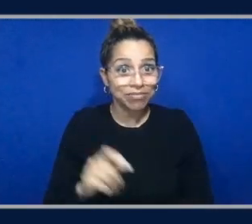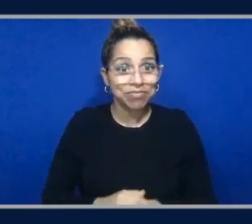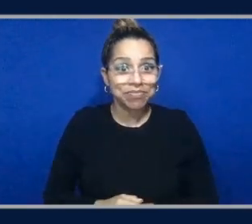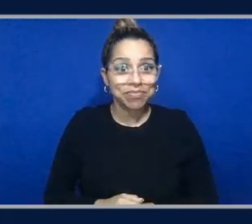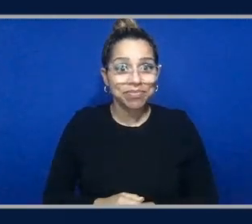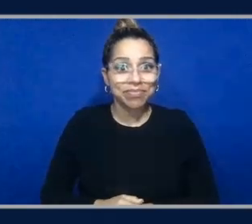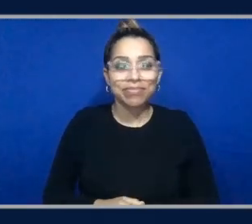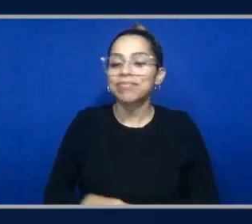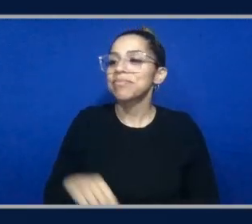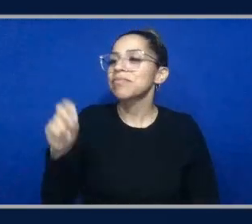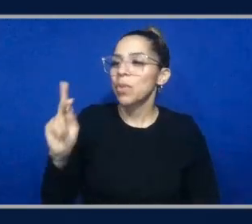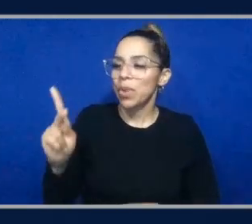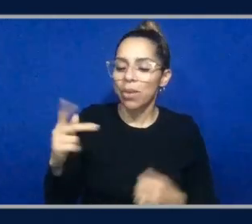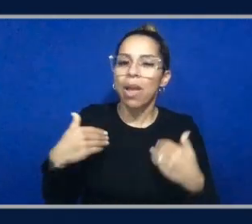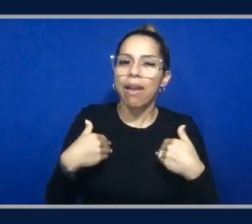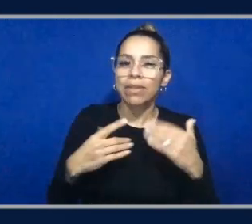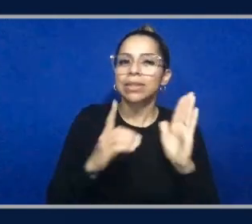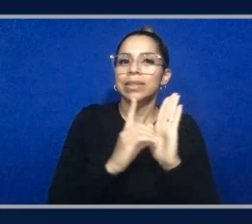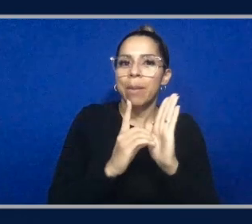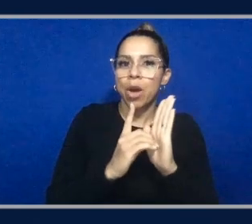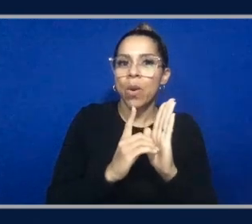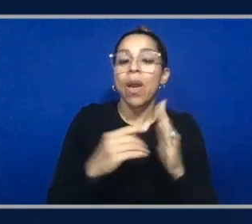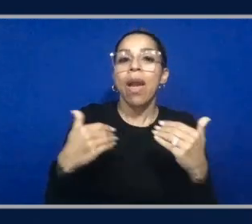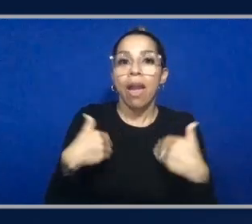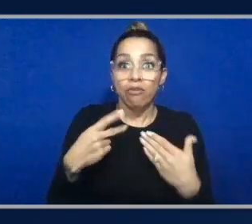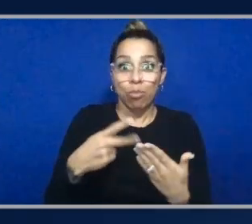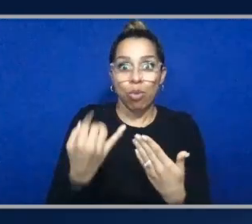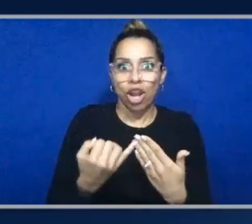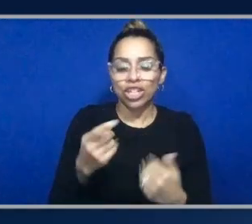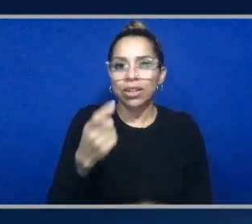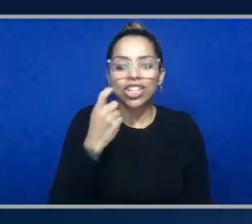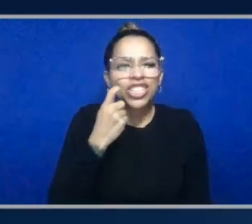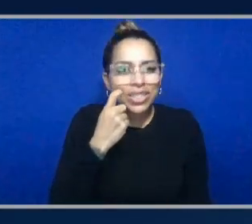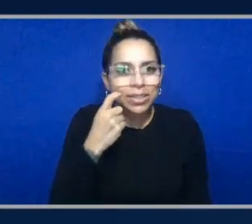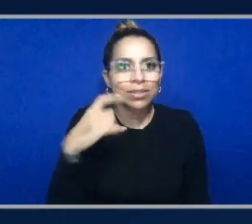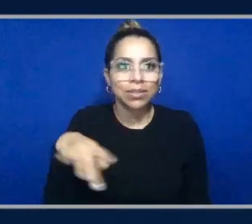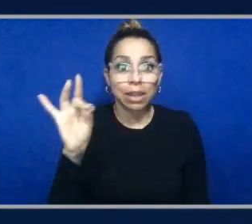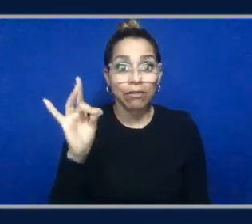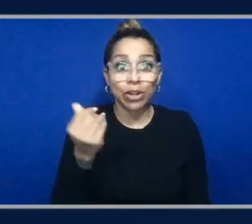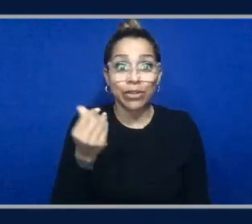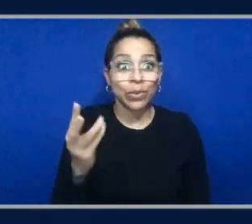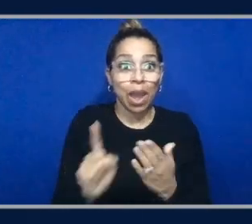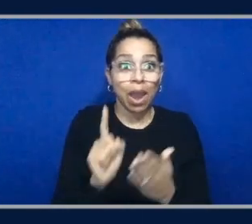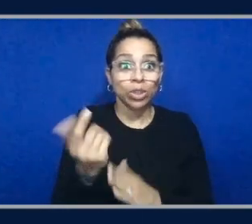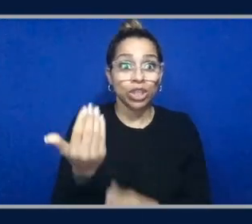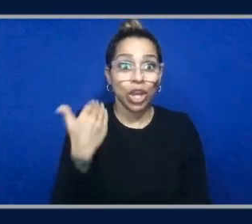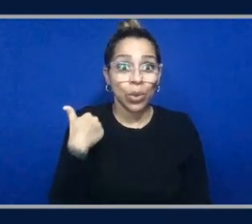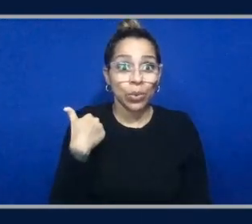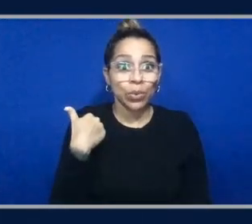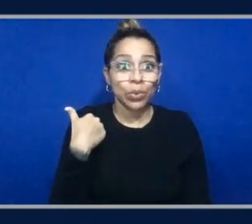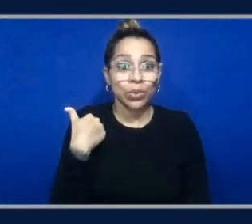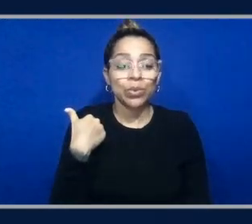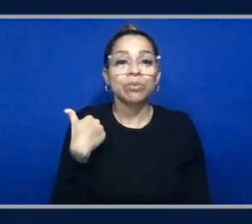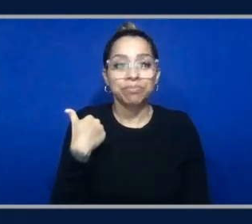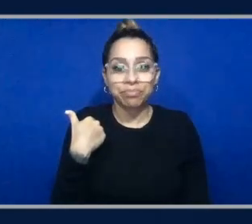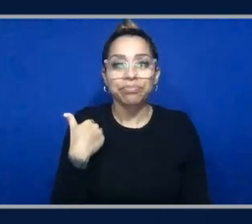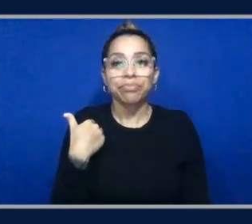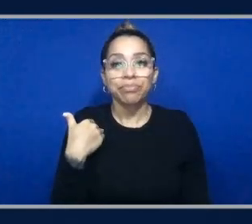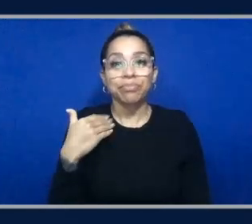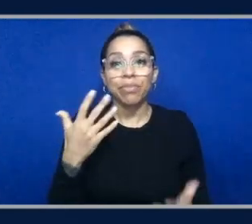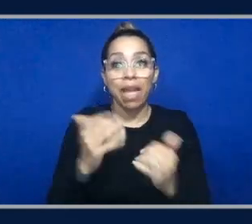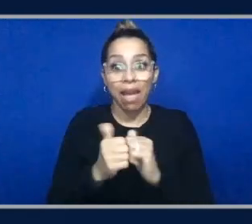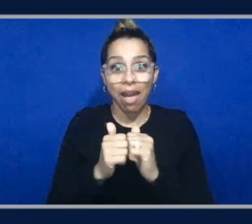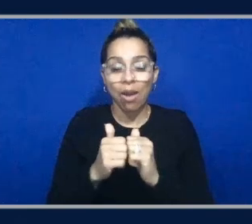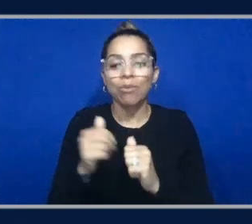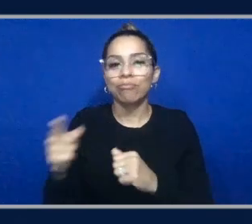here. I have a project here, which I actually just discovered a couple hours ago through a message from Corey Quinn. And I'm going to